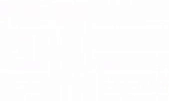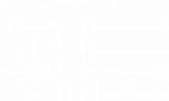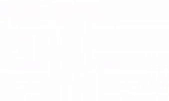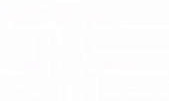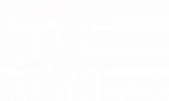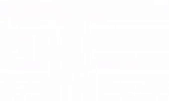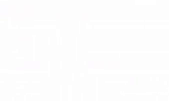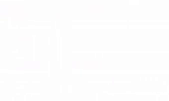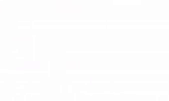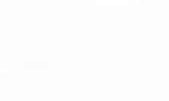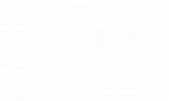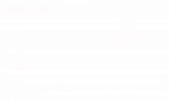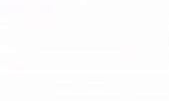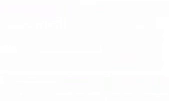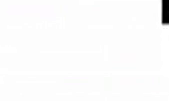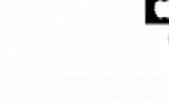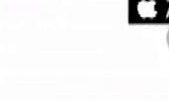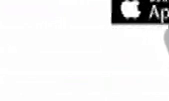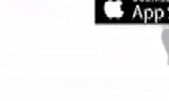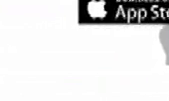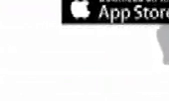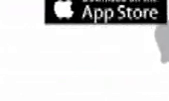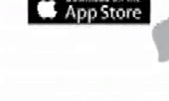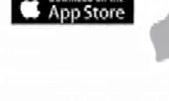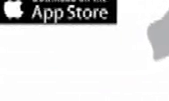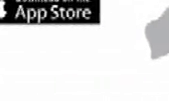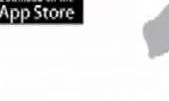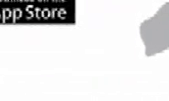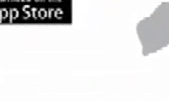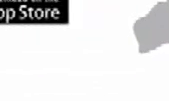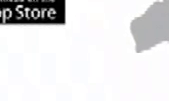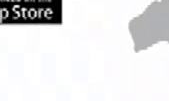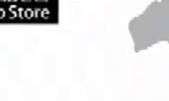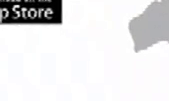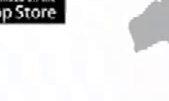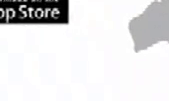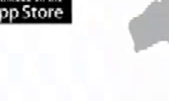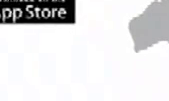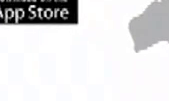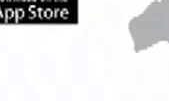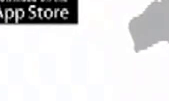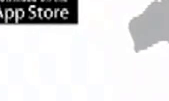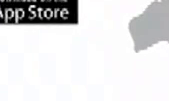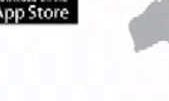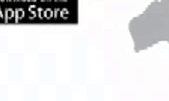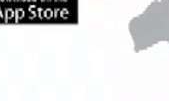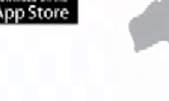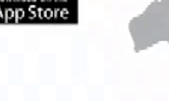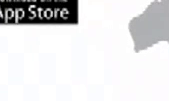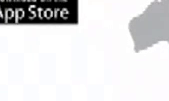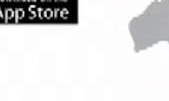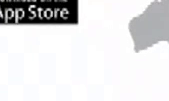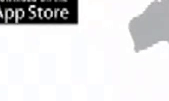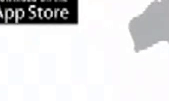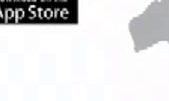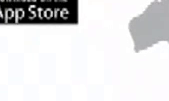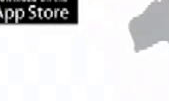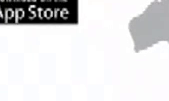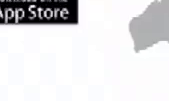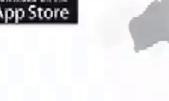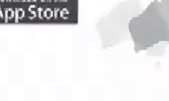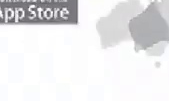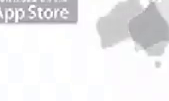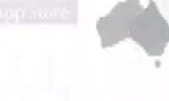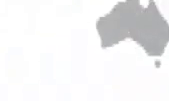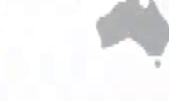Store today to download the Supersonic's money transfer app and enjoy excellent money transfer services only with Supersonics.